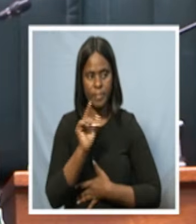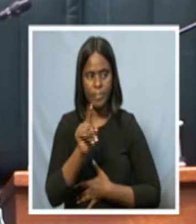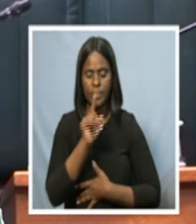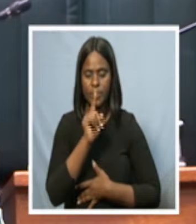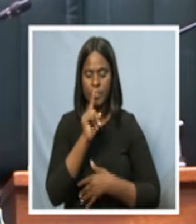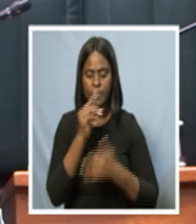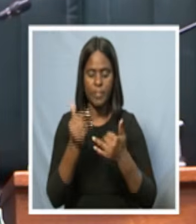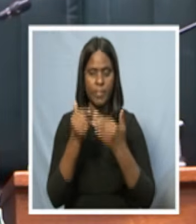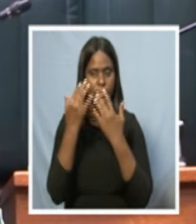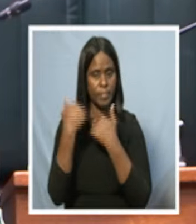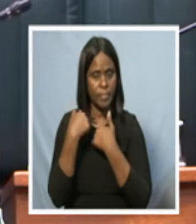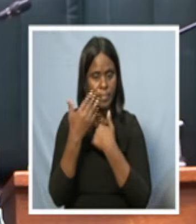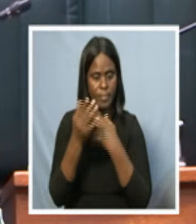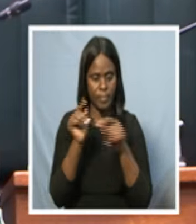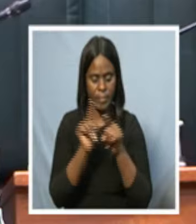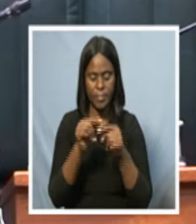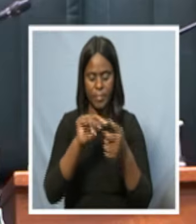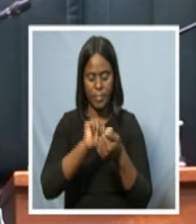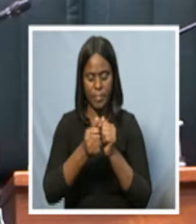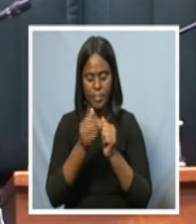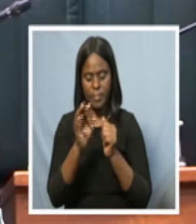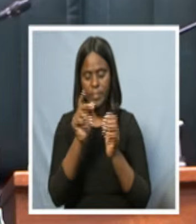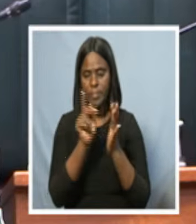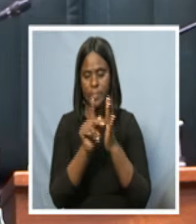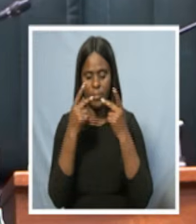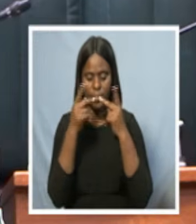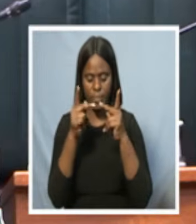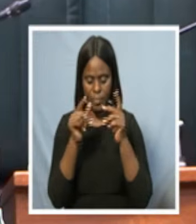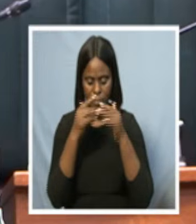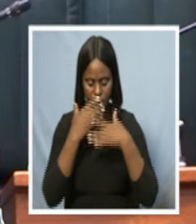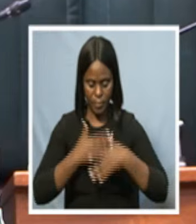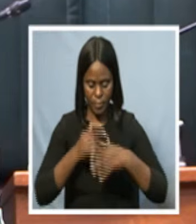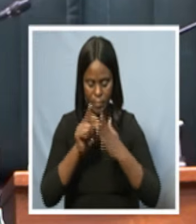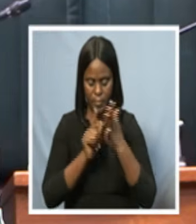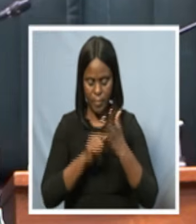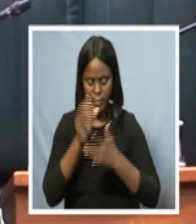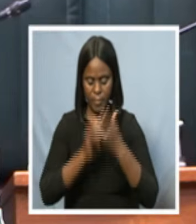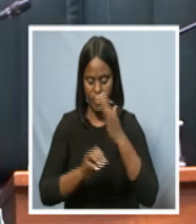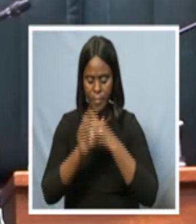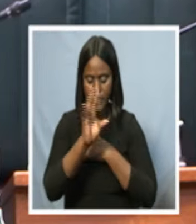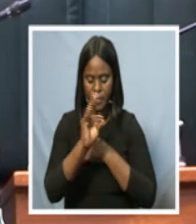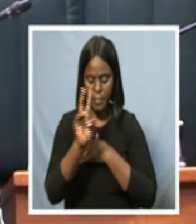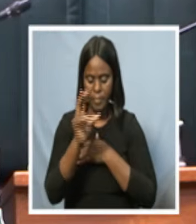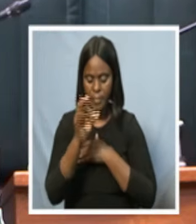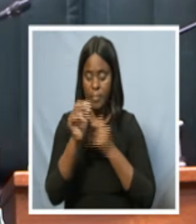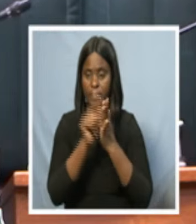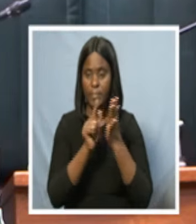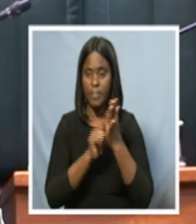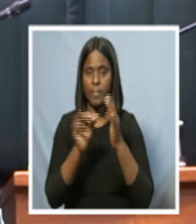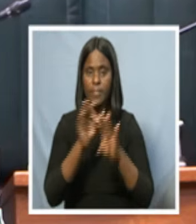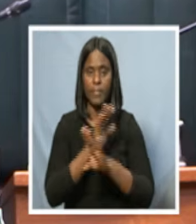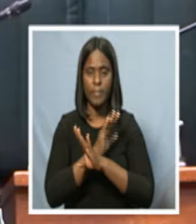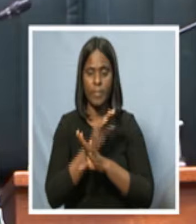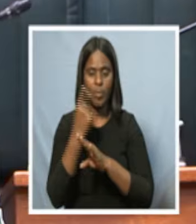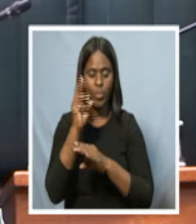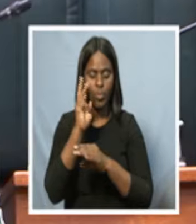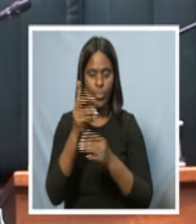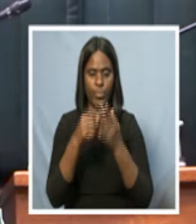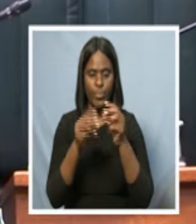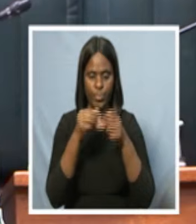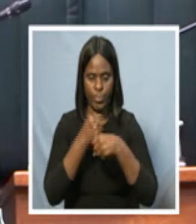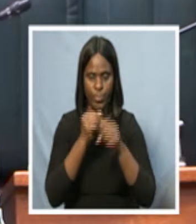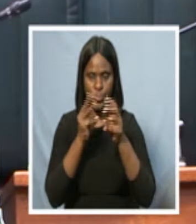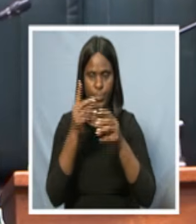is expected that the amendment of the Public Holidays Act, Cap 272 of the laws of Zambia, will pave